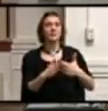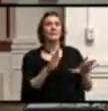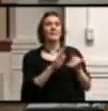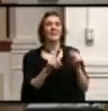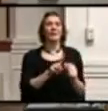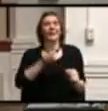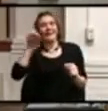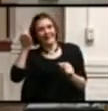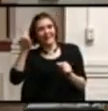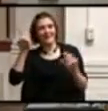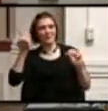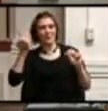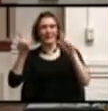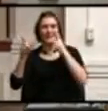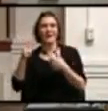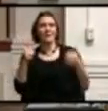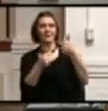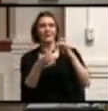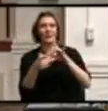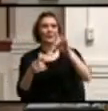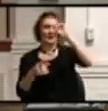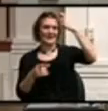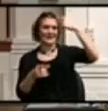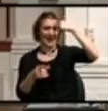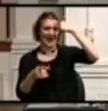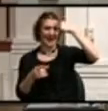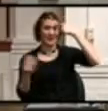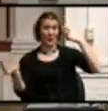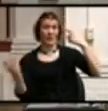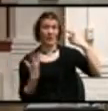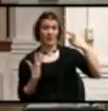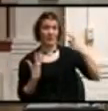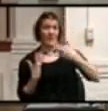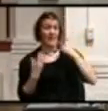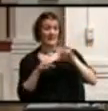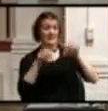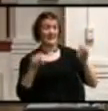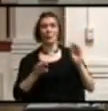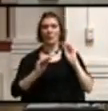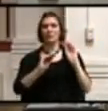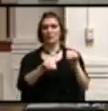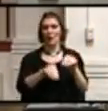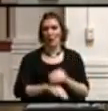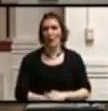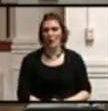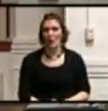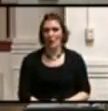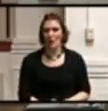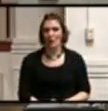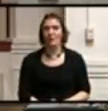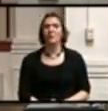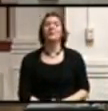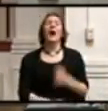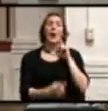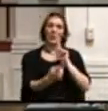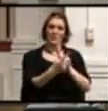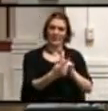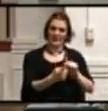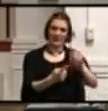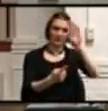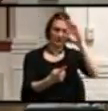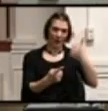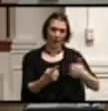is them, to get back with us, and we can talk about what really are the systems that they're concerned about. Then we'll meet with the chief, we'll meet